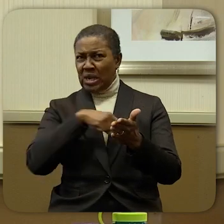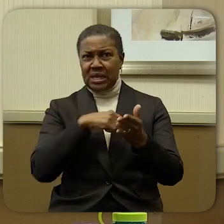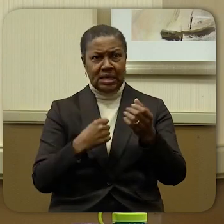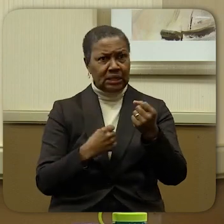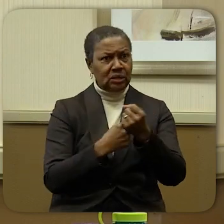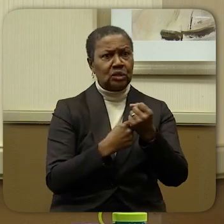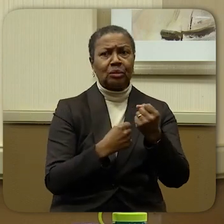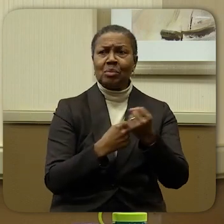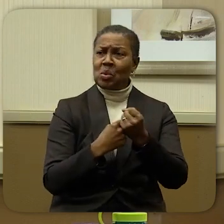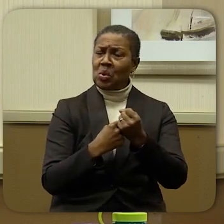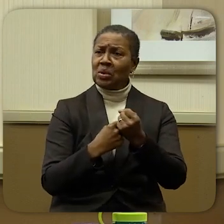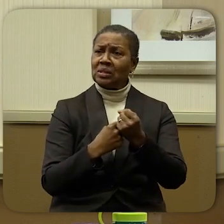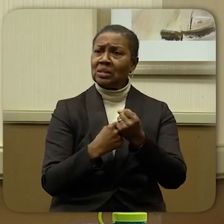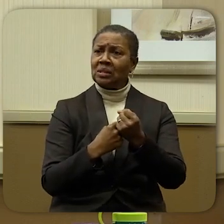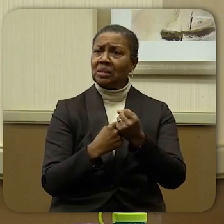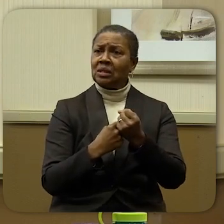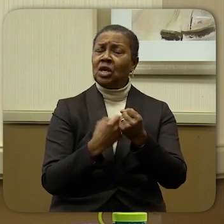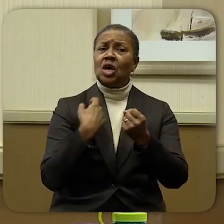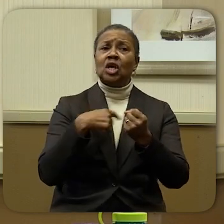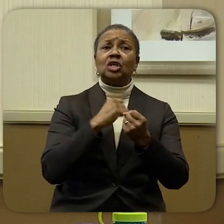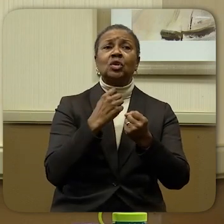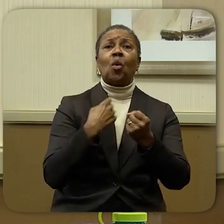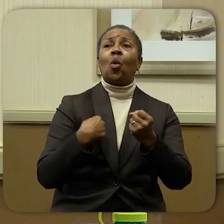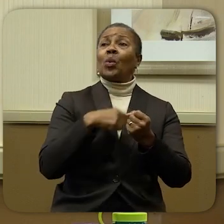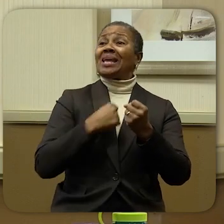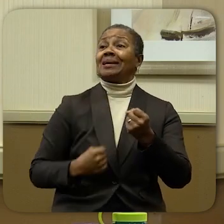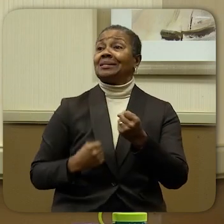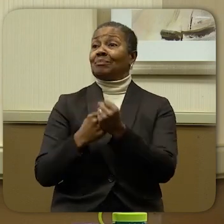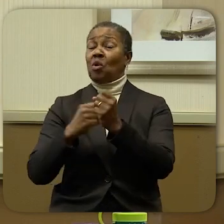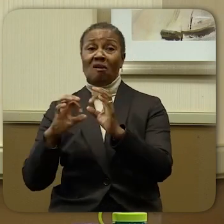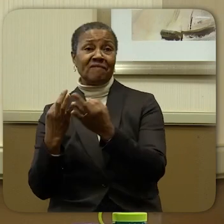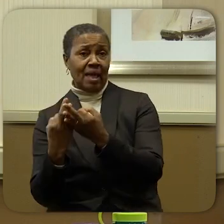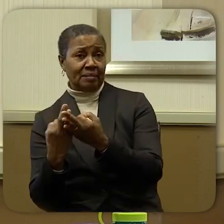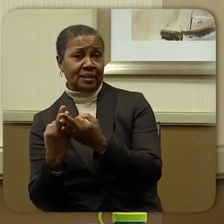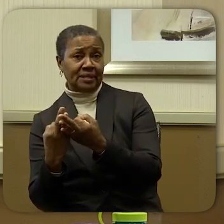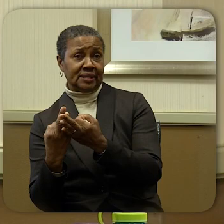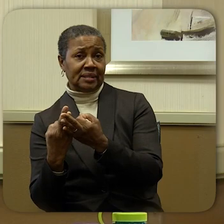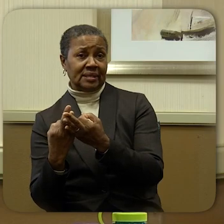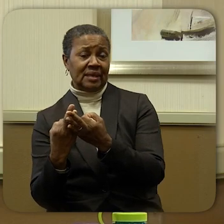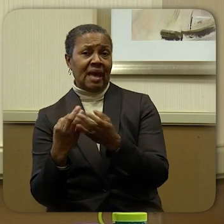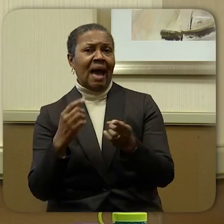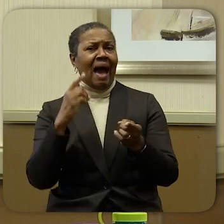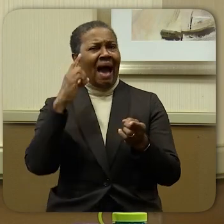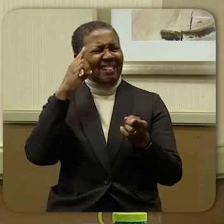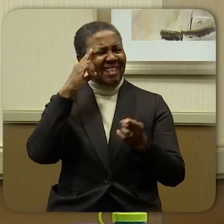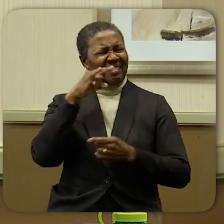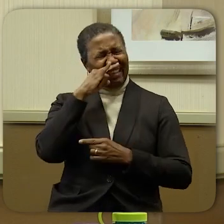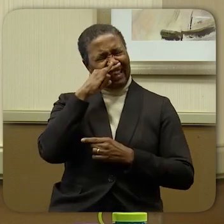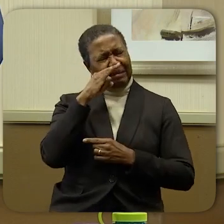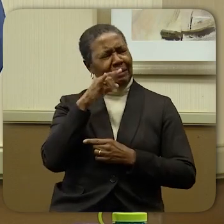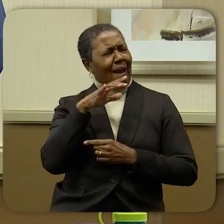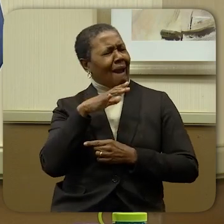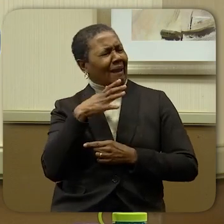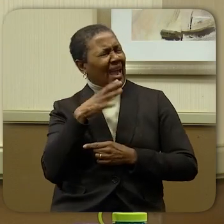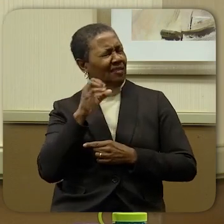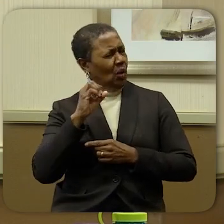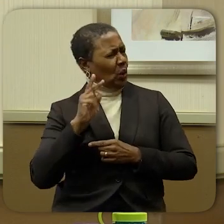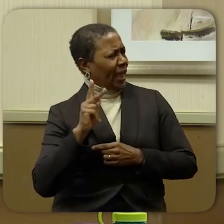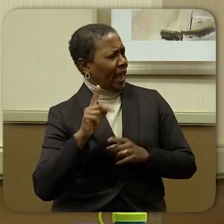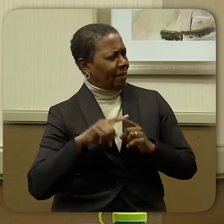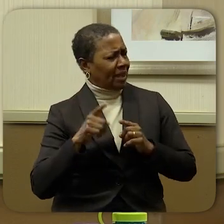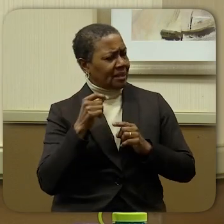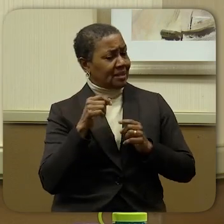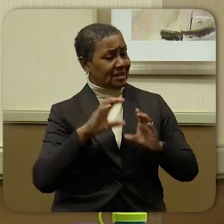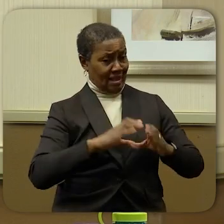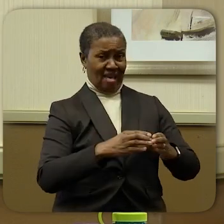support to support the families. I think the kids are kind of okay, because it's just